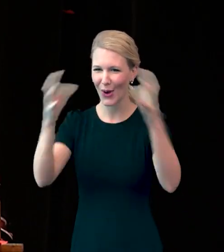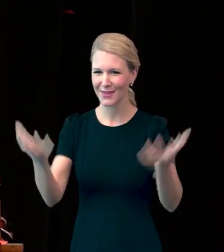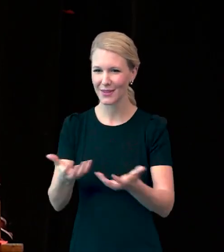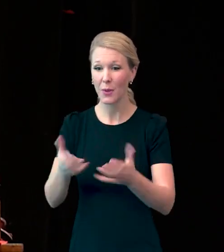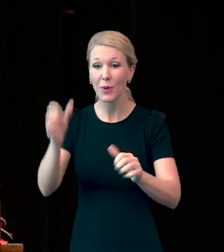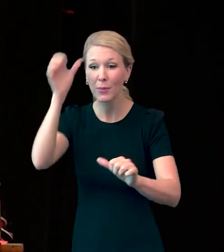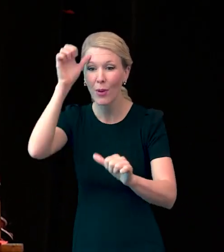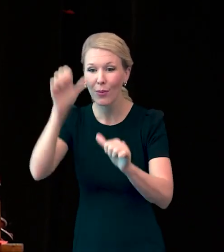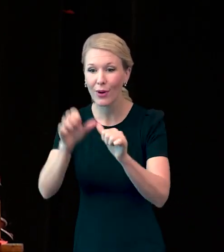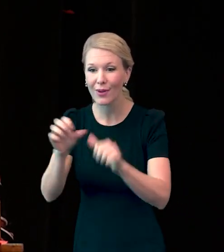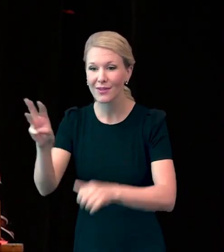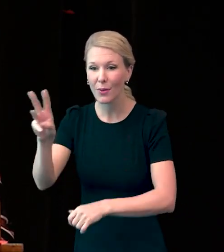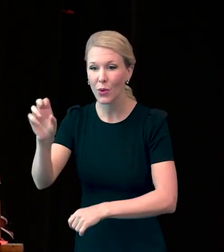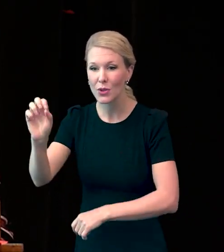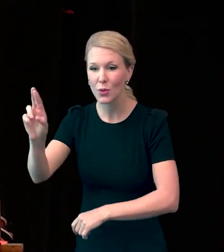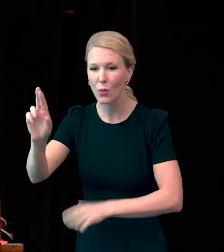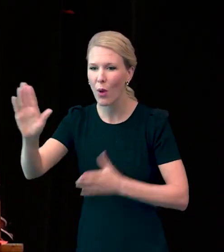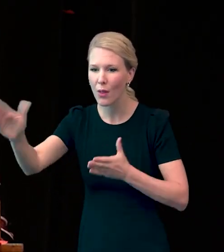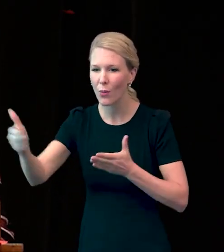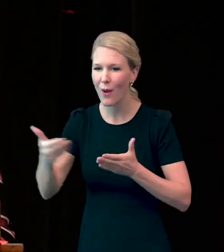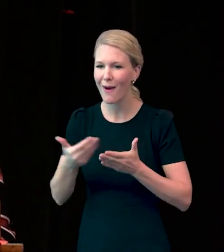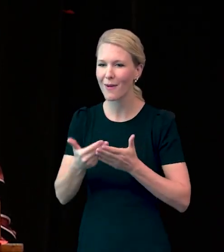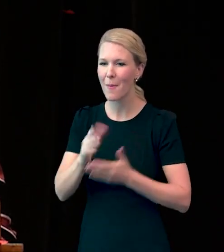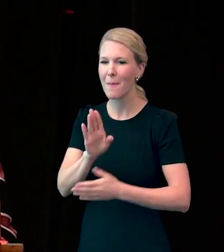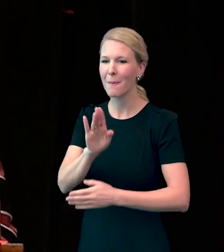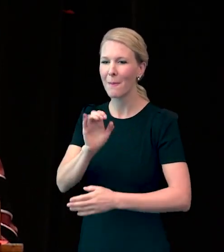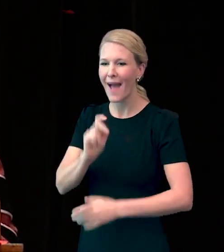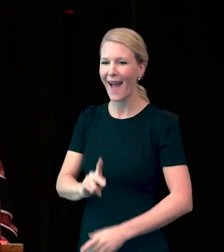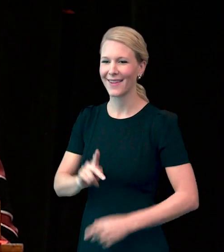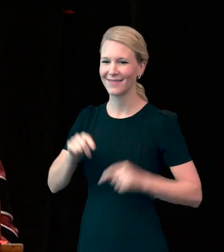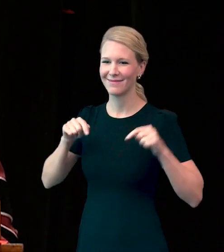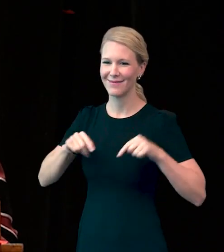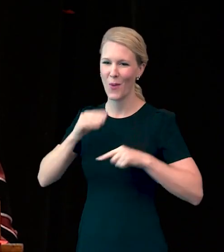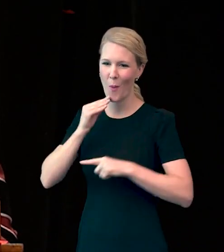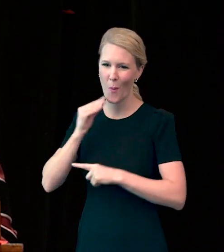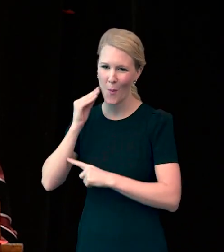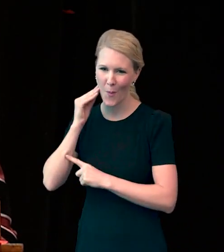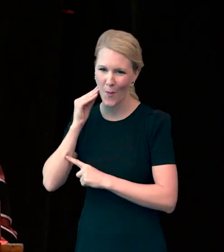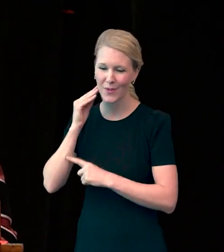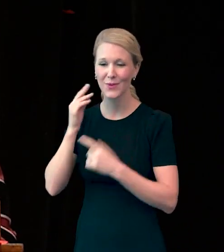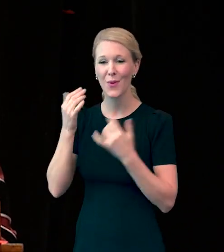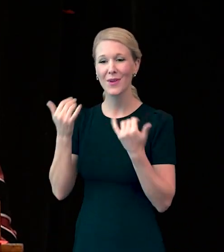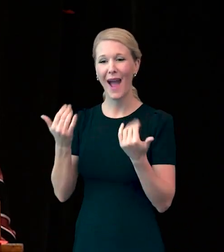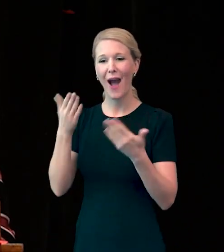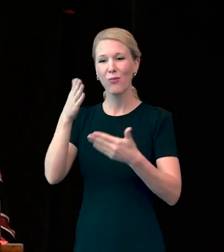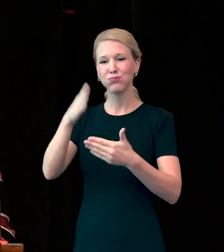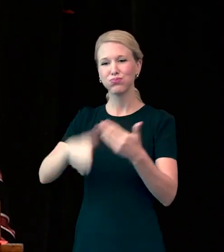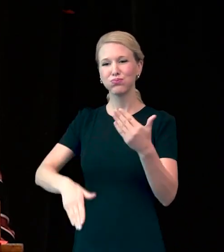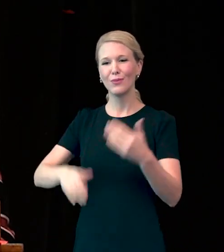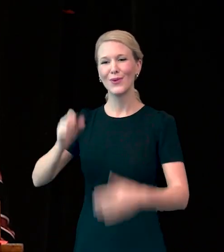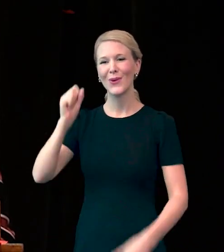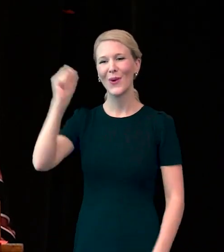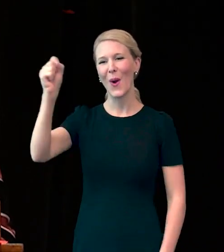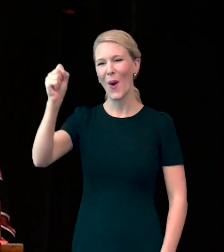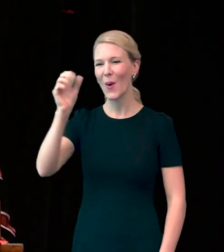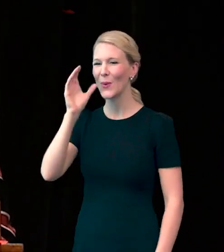always welcome you back home. We hope to see you soon. This concludes our ceremony. Go